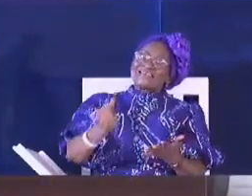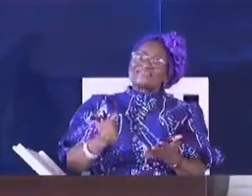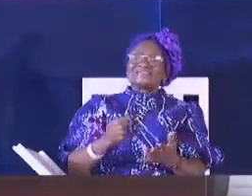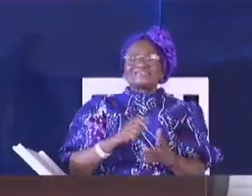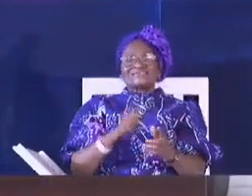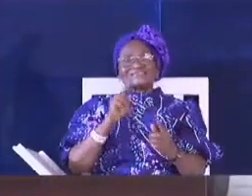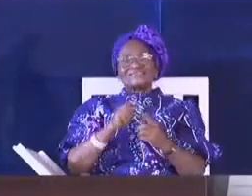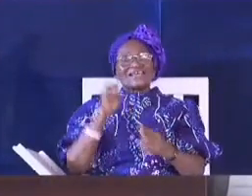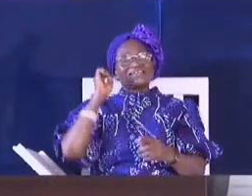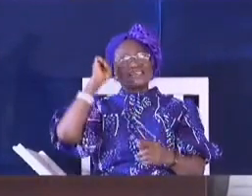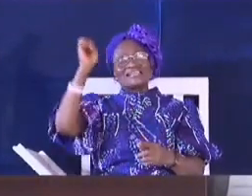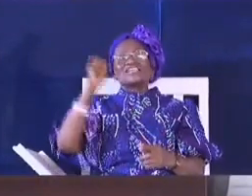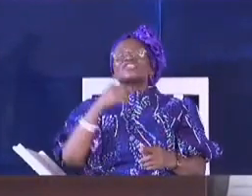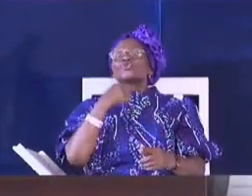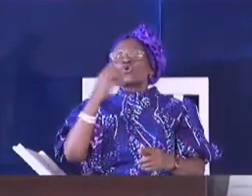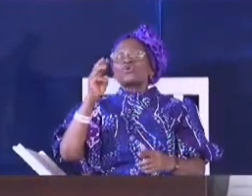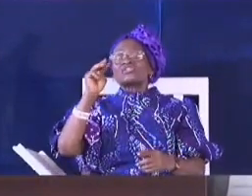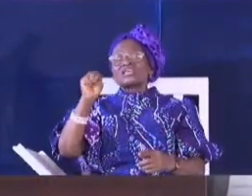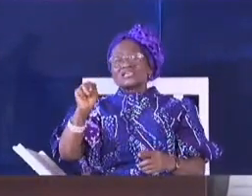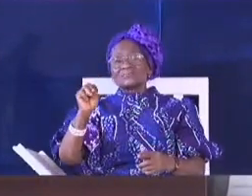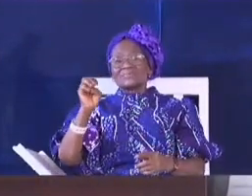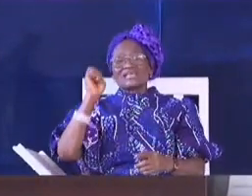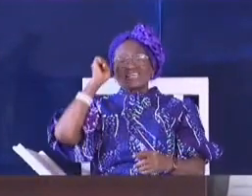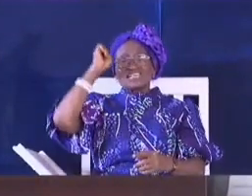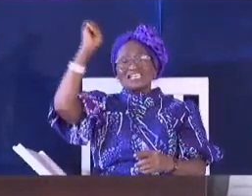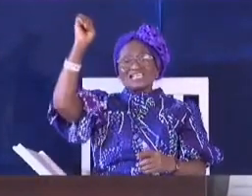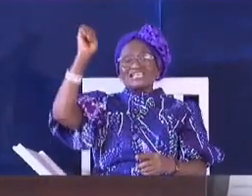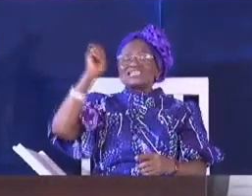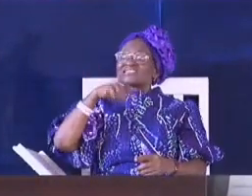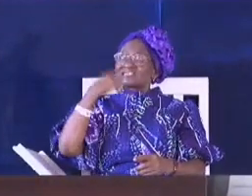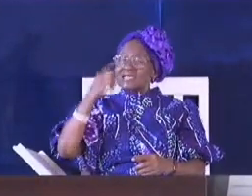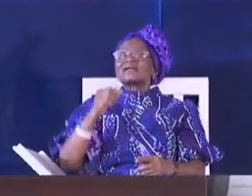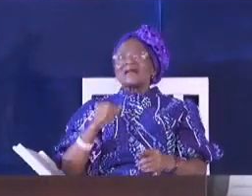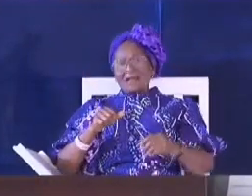him, he said,